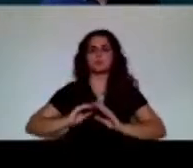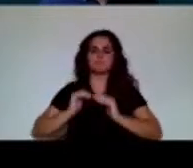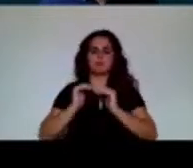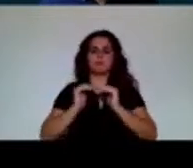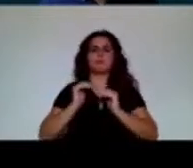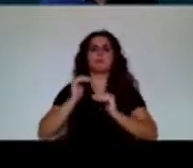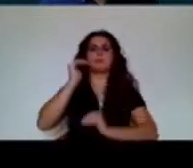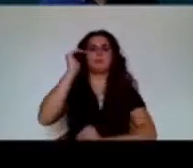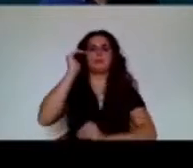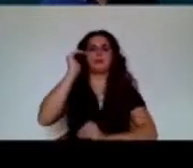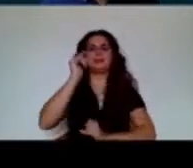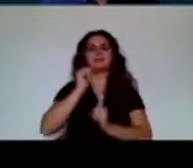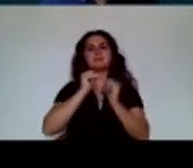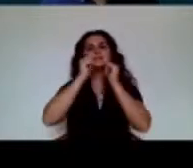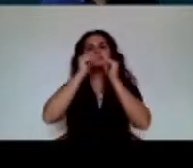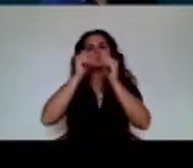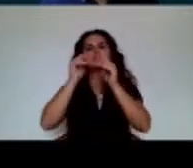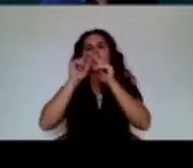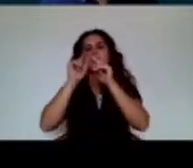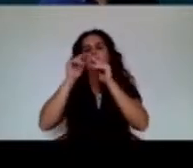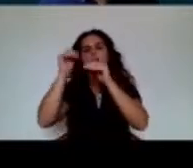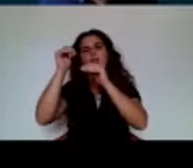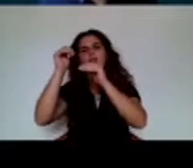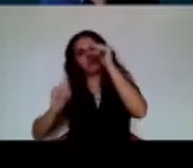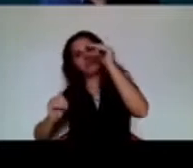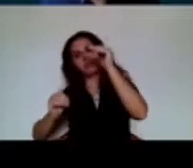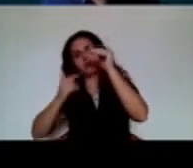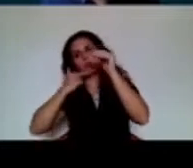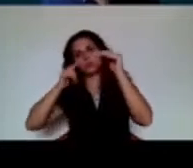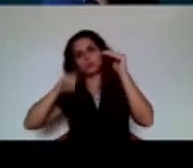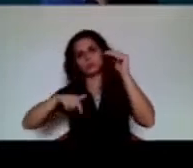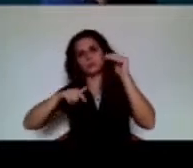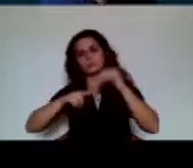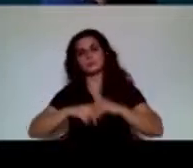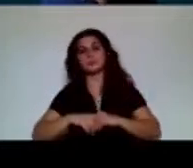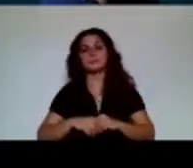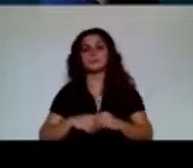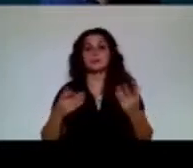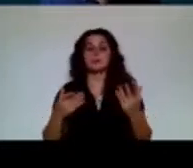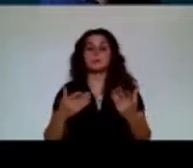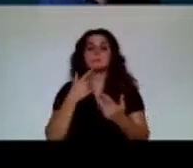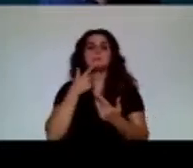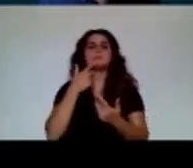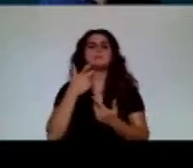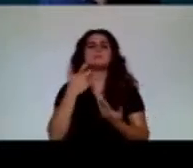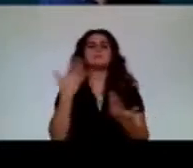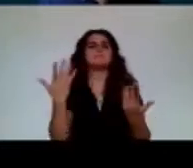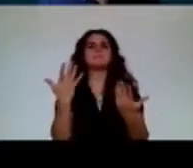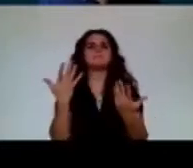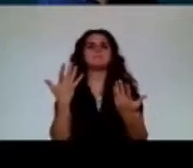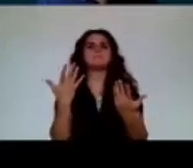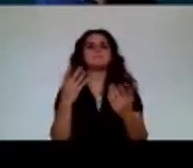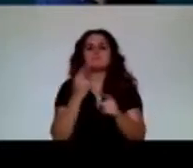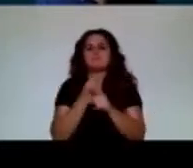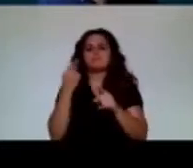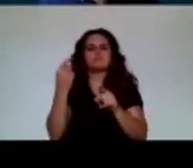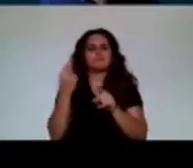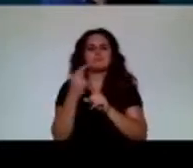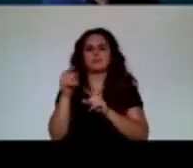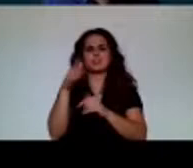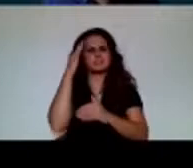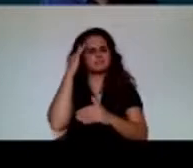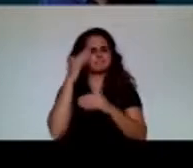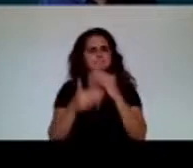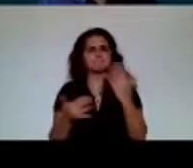by a significant decrease. So then she asked the question, why is this